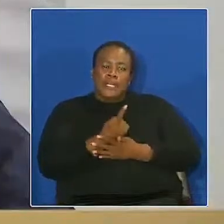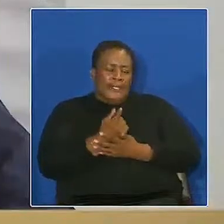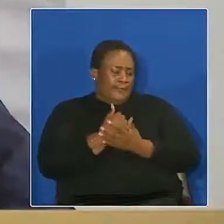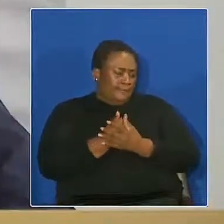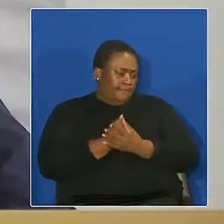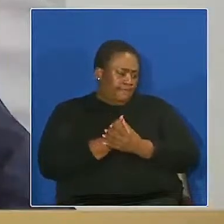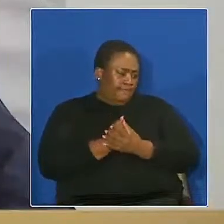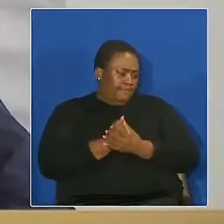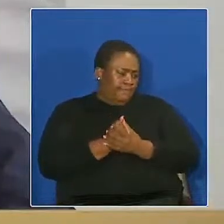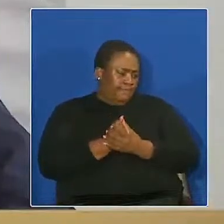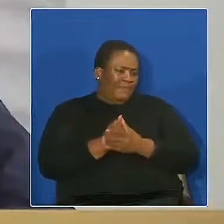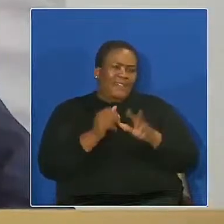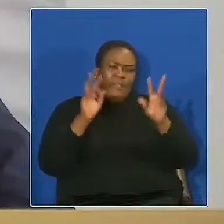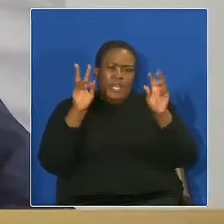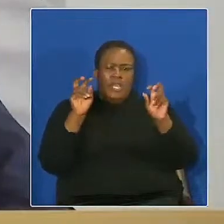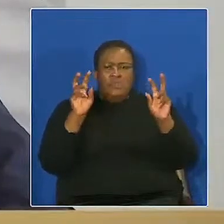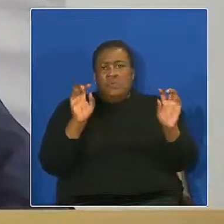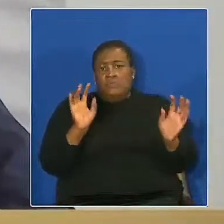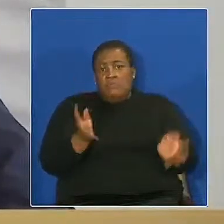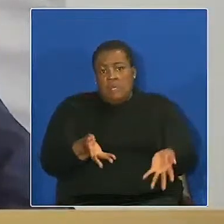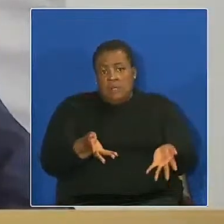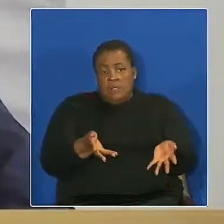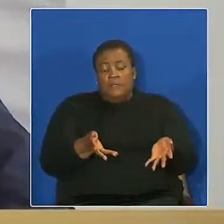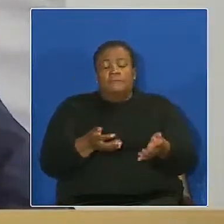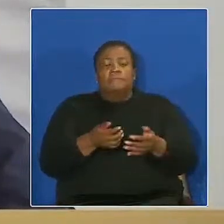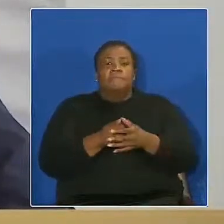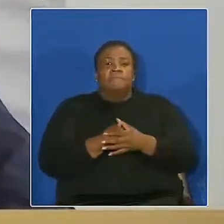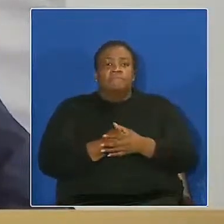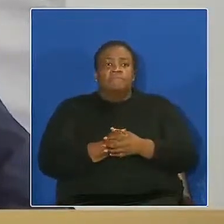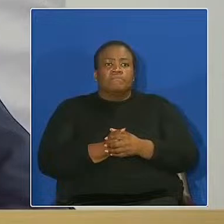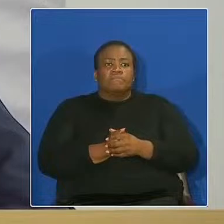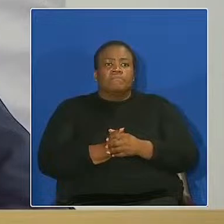only issue that was still